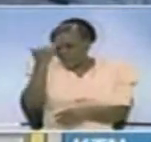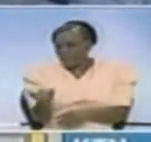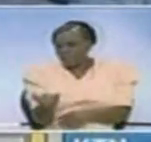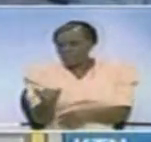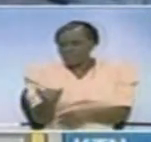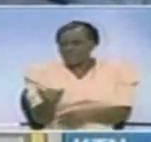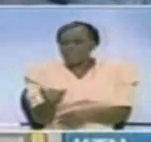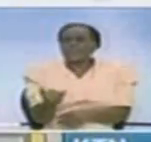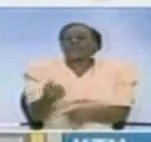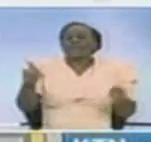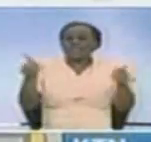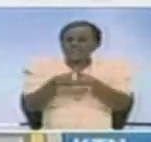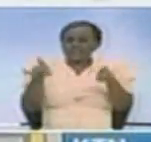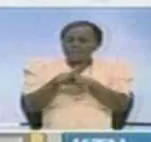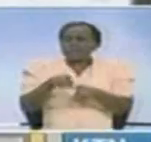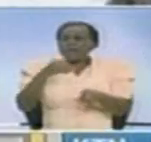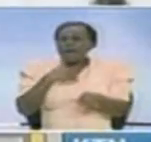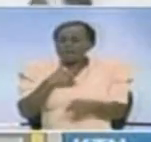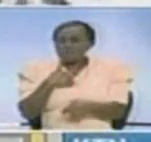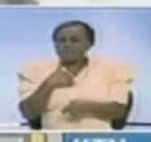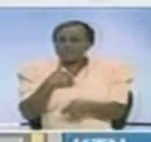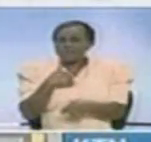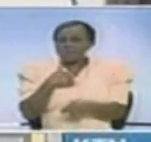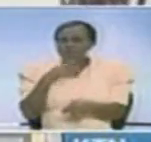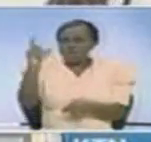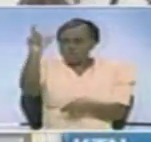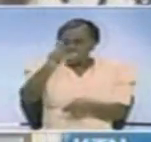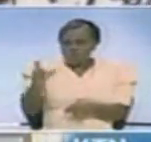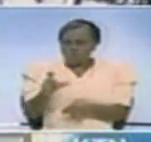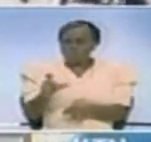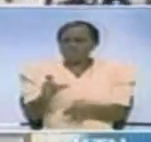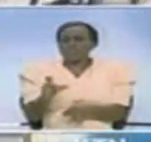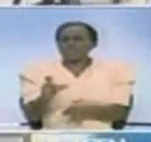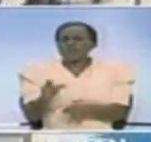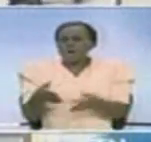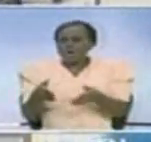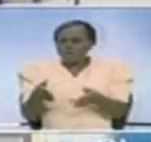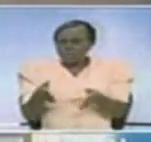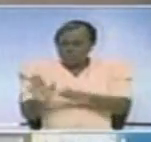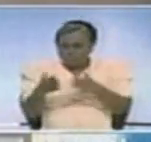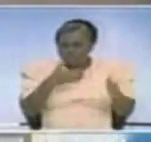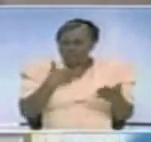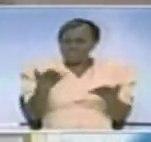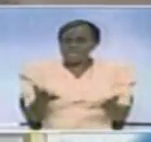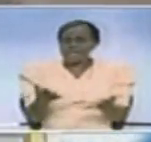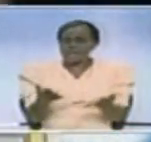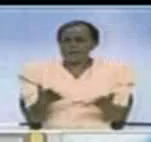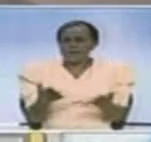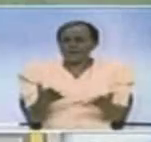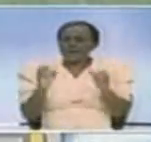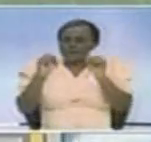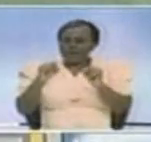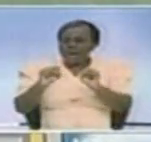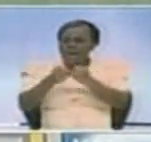I don't see any. They're not going to ethnically cleanse the coast. There's no real chance of that. And as a